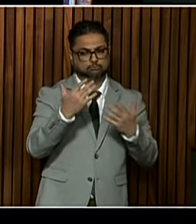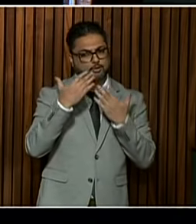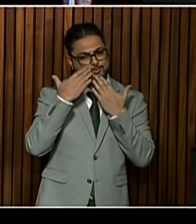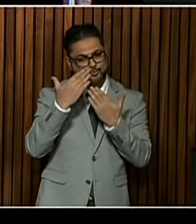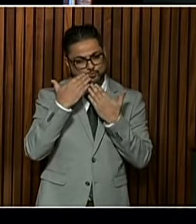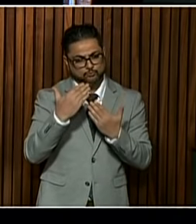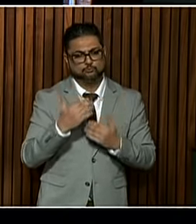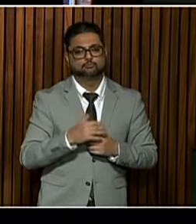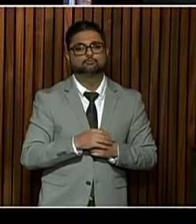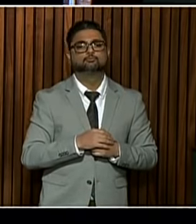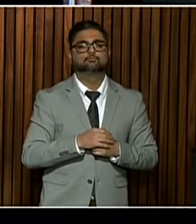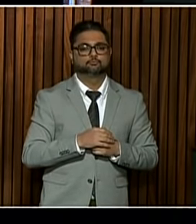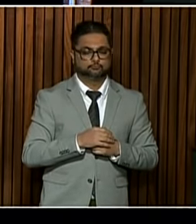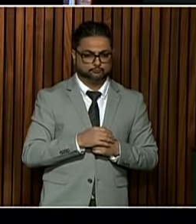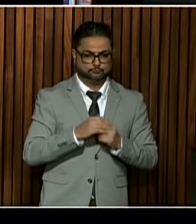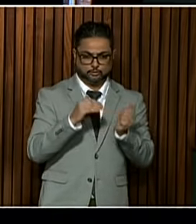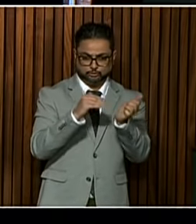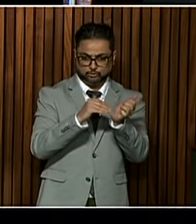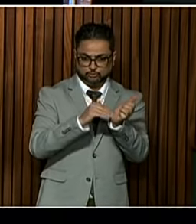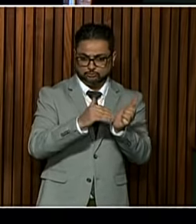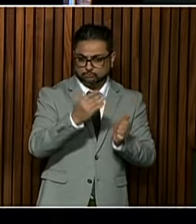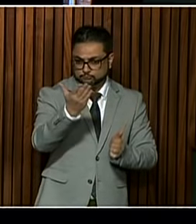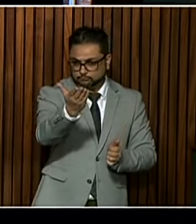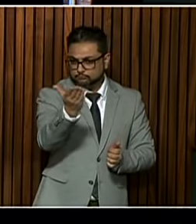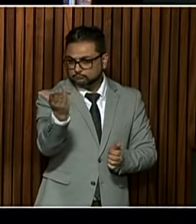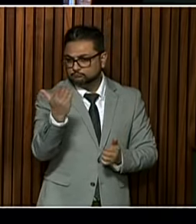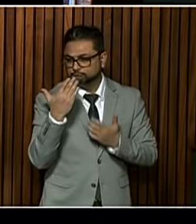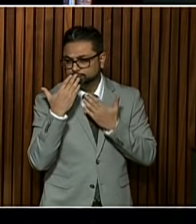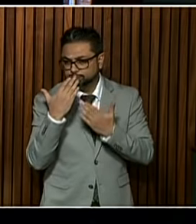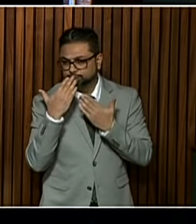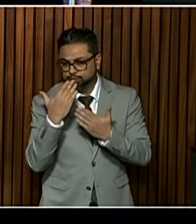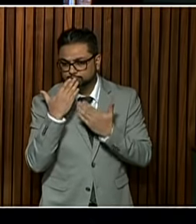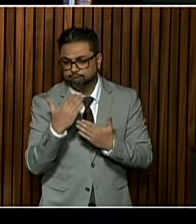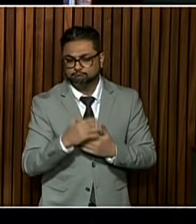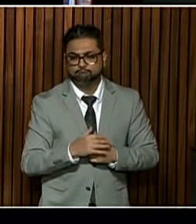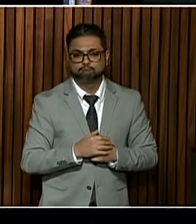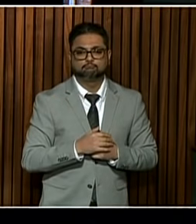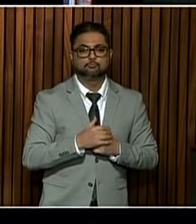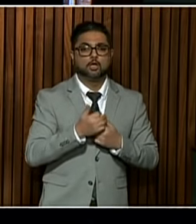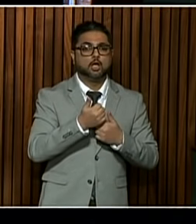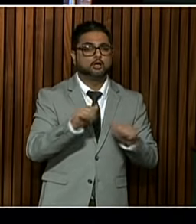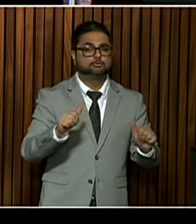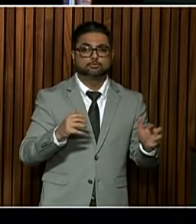question. First question, any update on the vaccine research front?